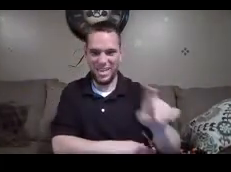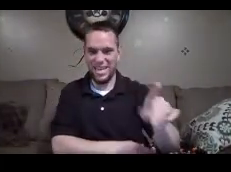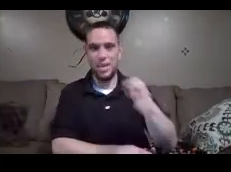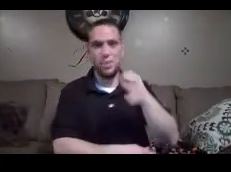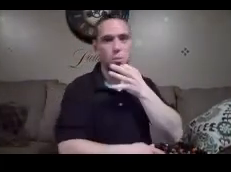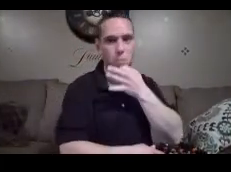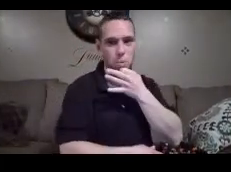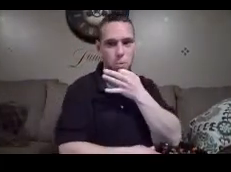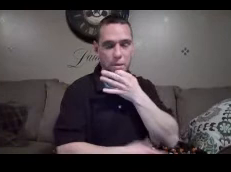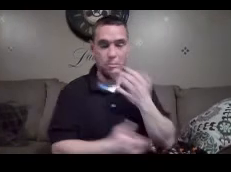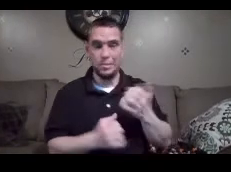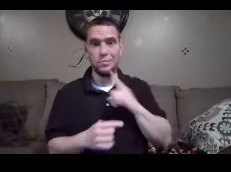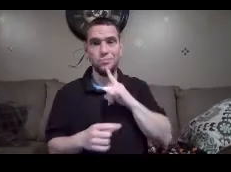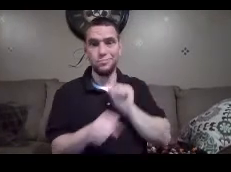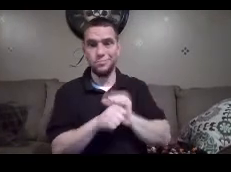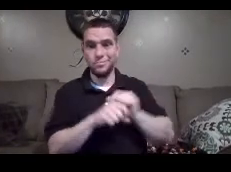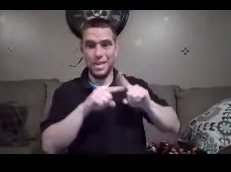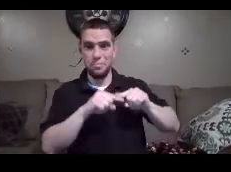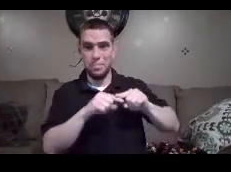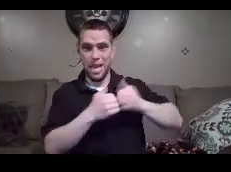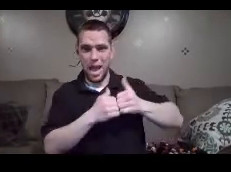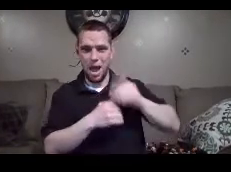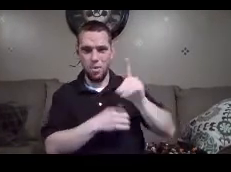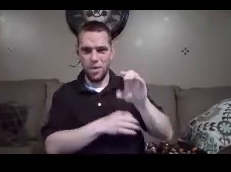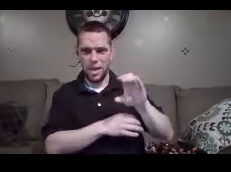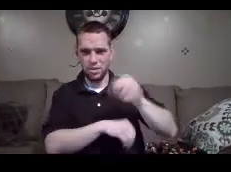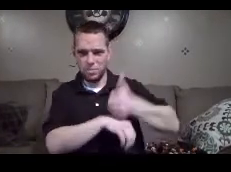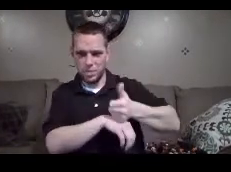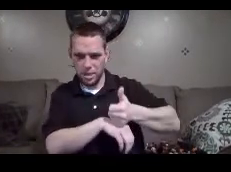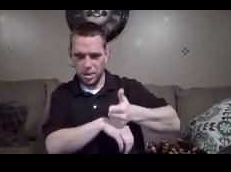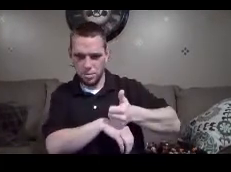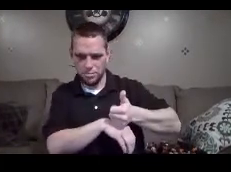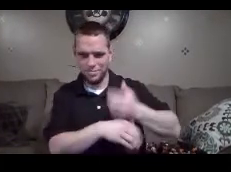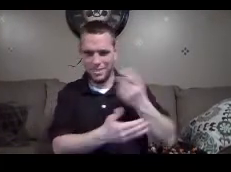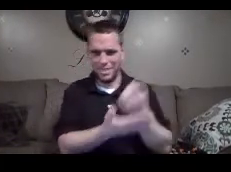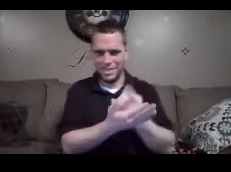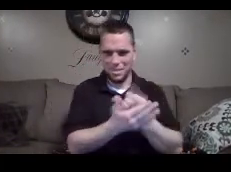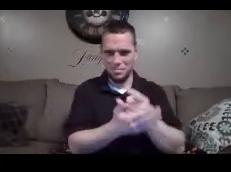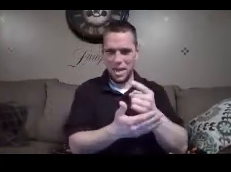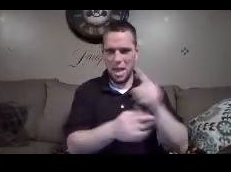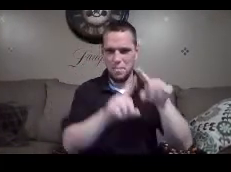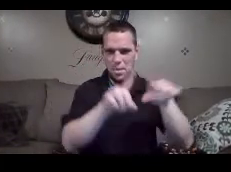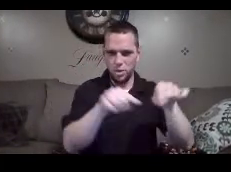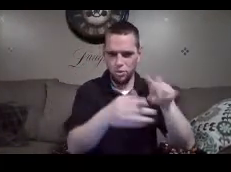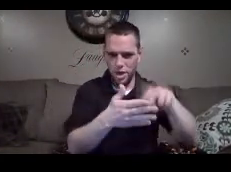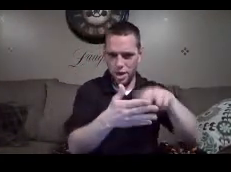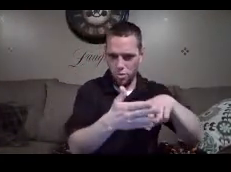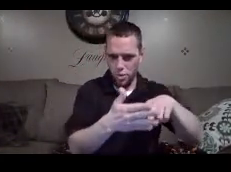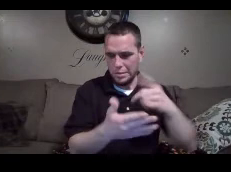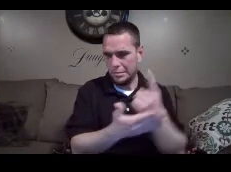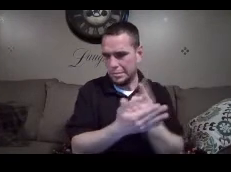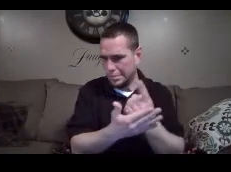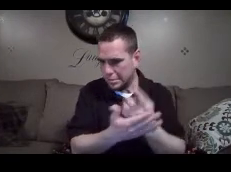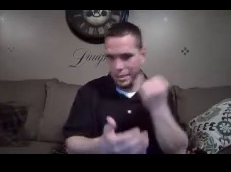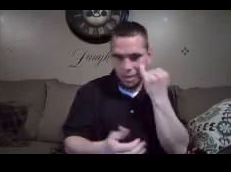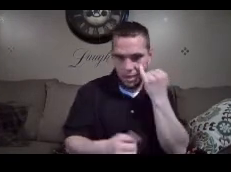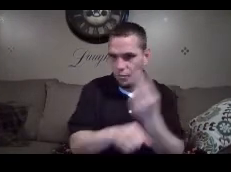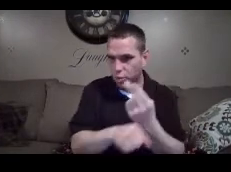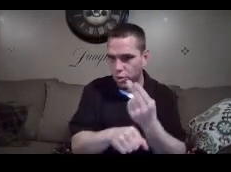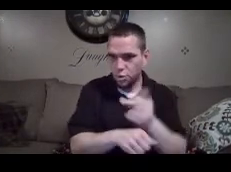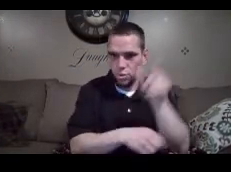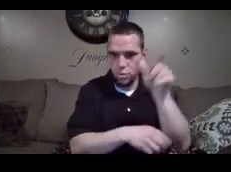how the document is set up. The screen readers are to, if you use your